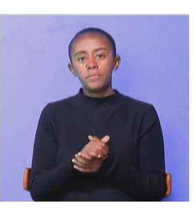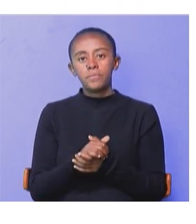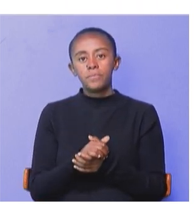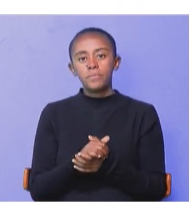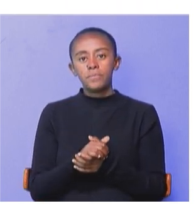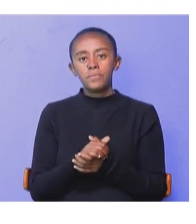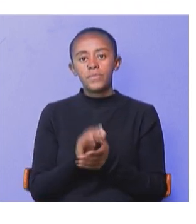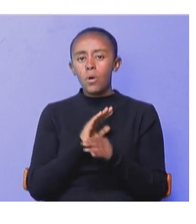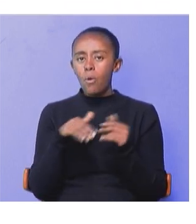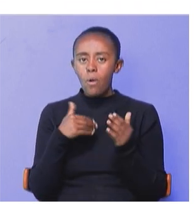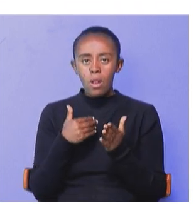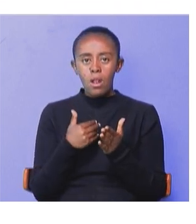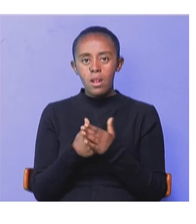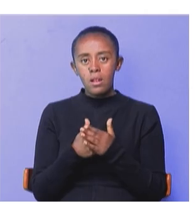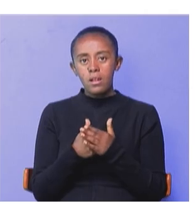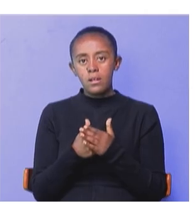all